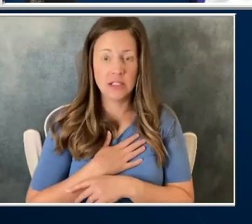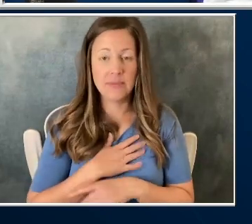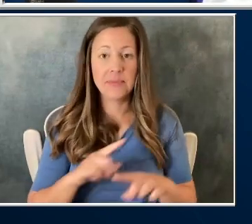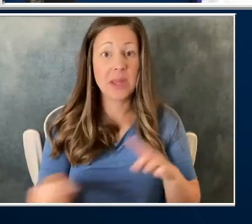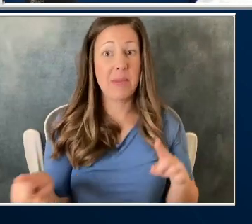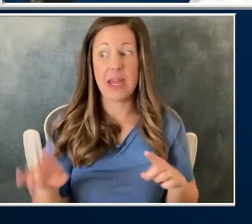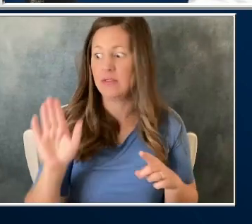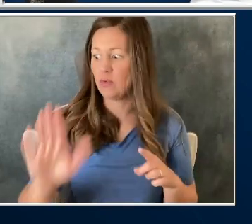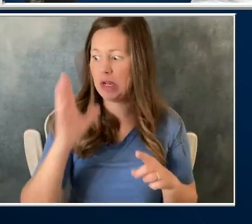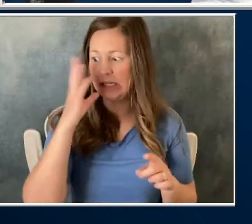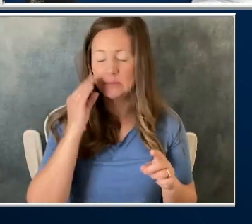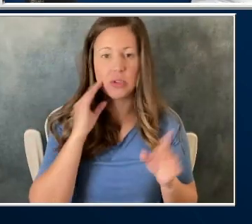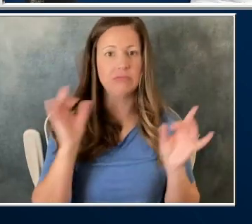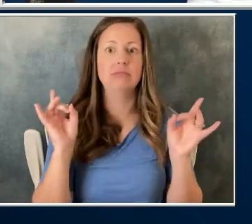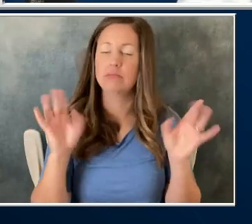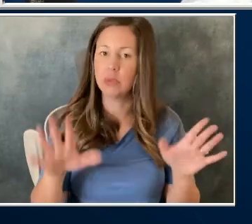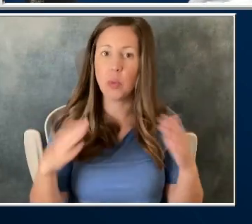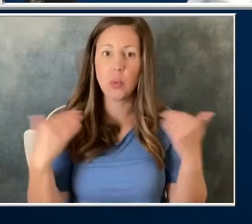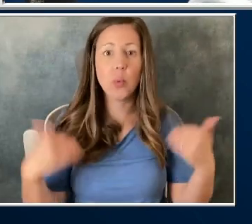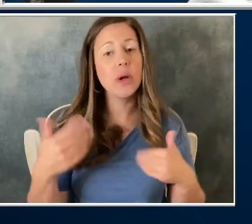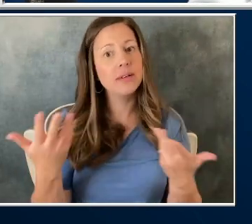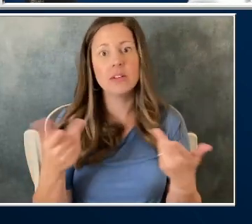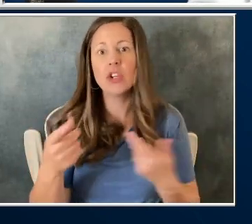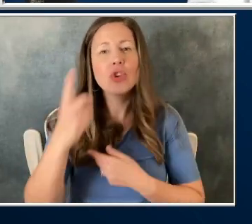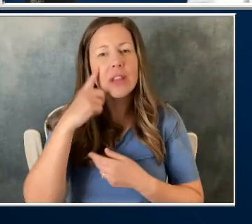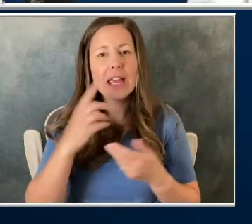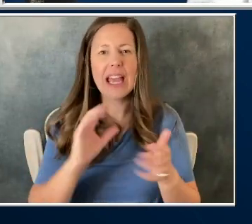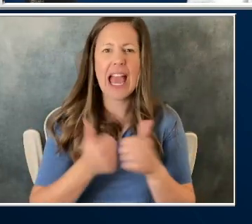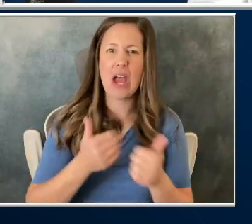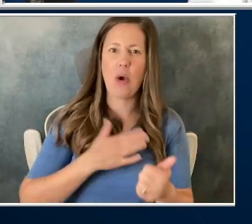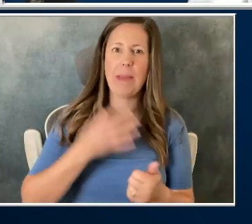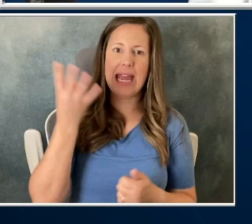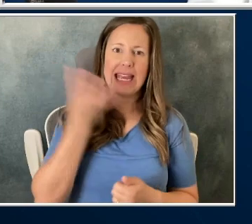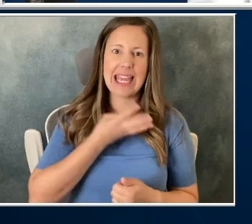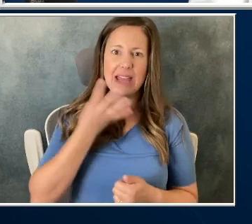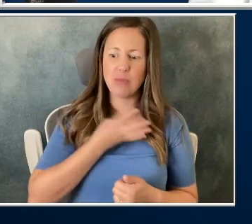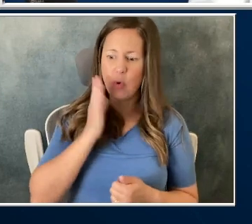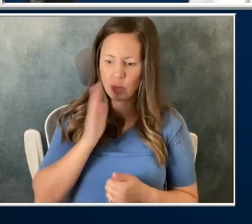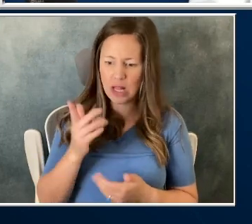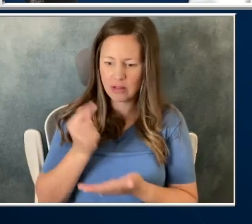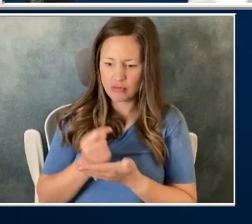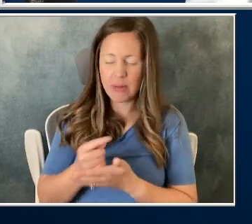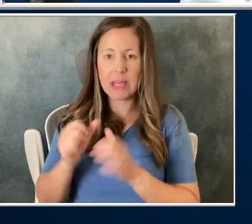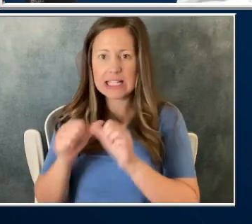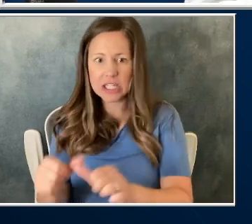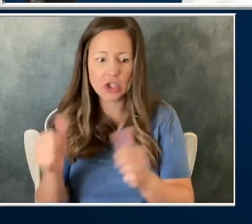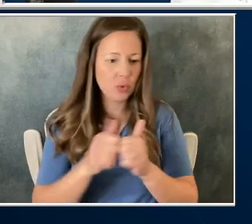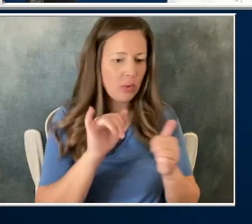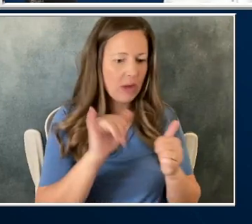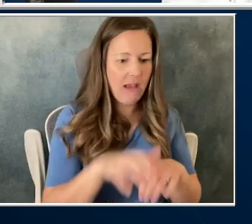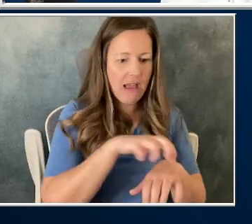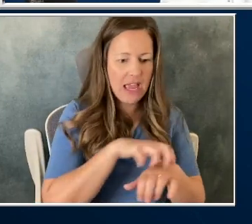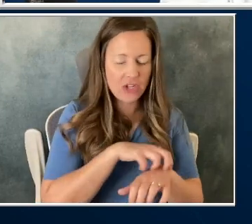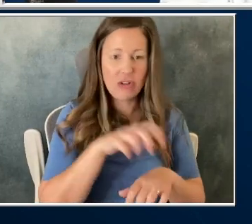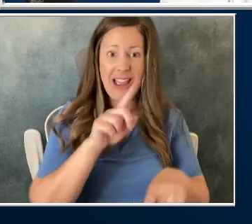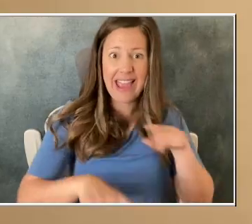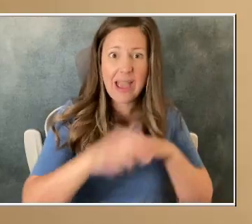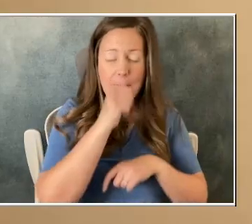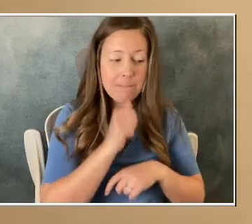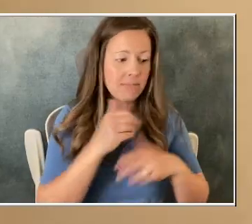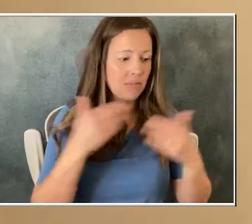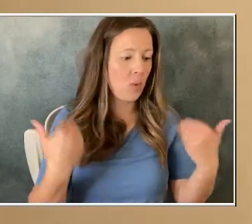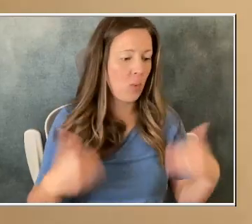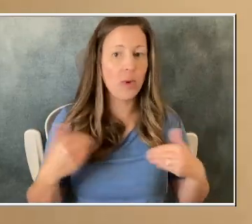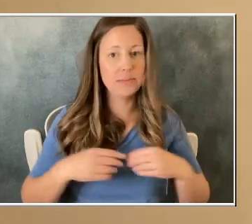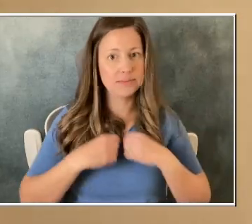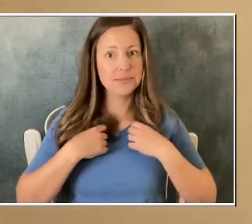terrible, because at the same time you're thinking, how do I get my chemotherapy if it's going to do this? That had to be in your mind. Yeah, there was